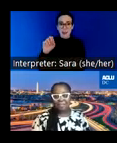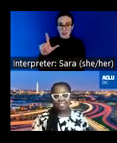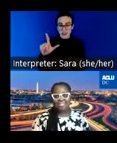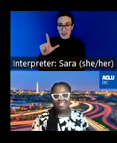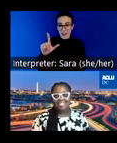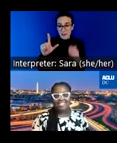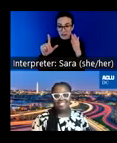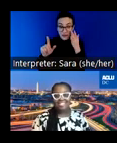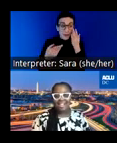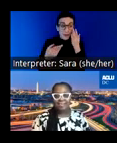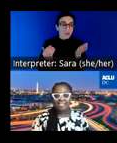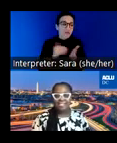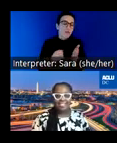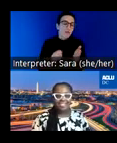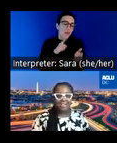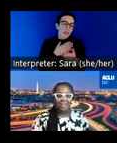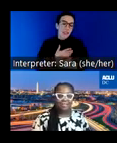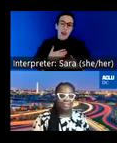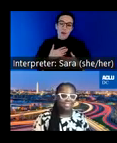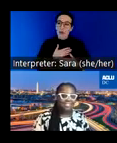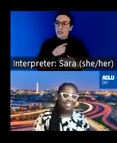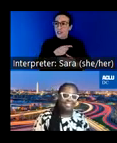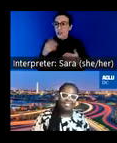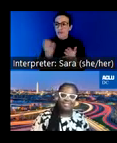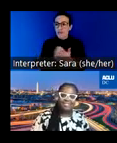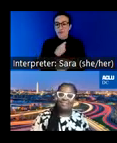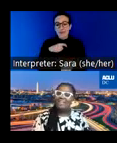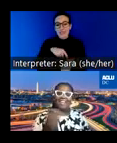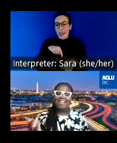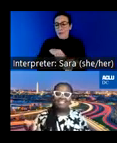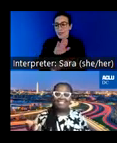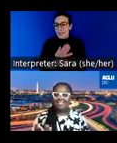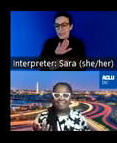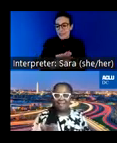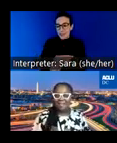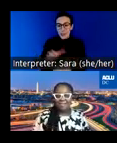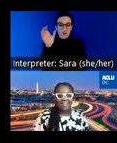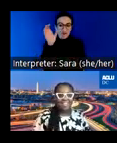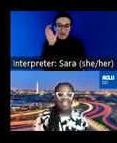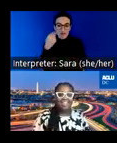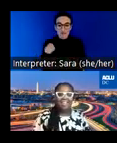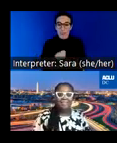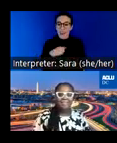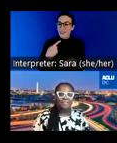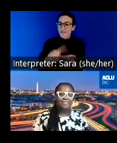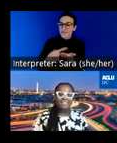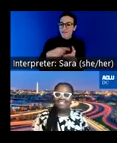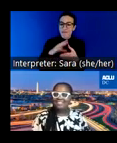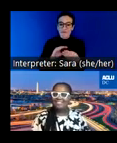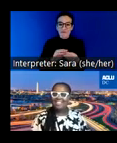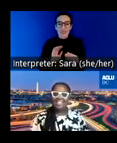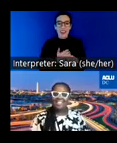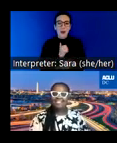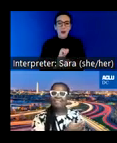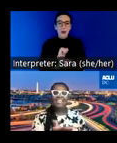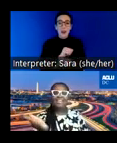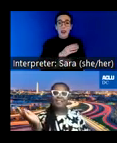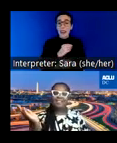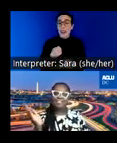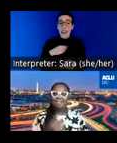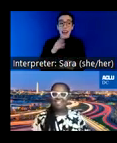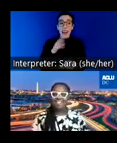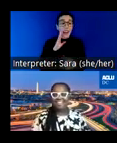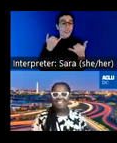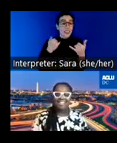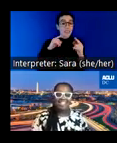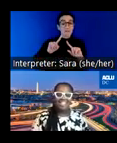really appreciate you taking the time this evening to talk, to listen to us talking about our work. And I will do nothing else but kick it